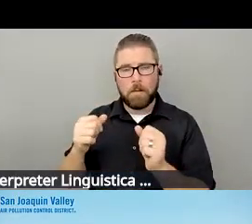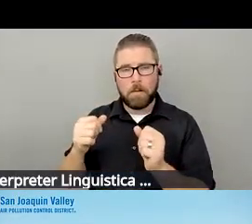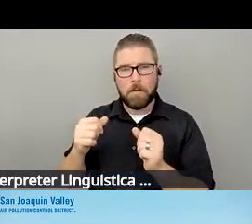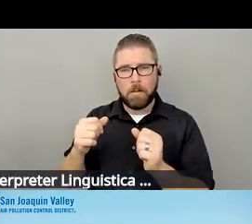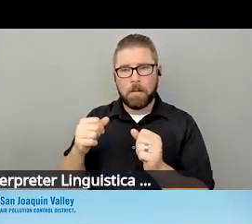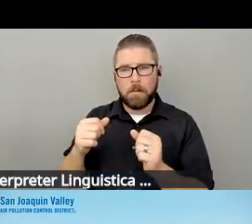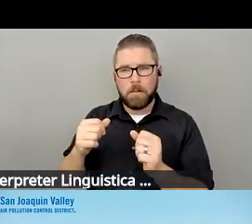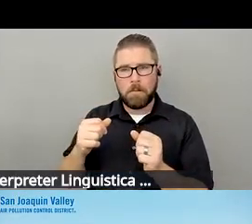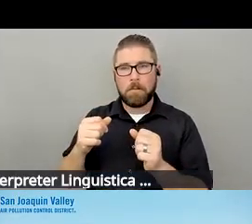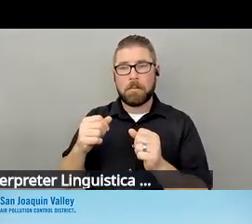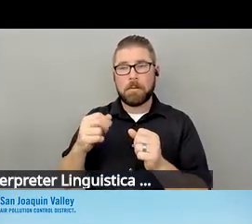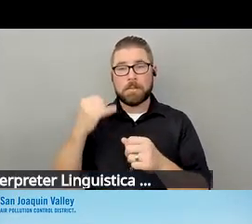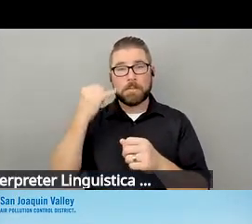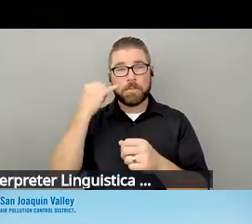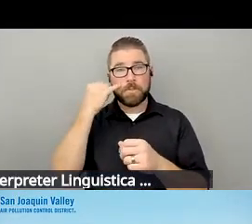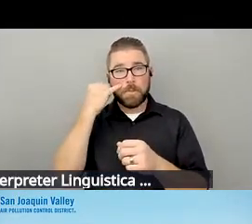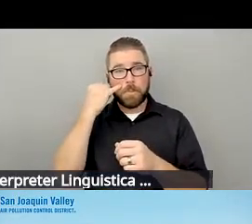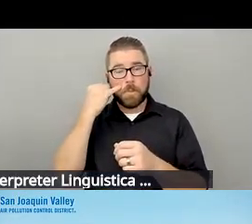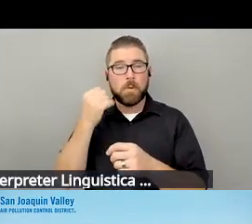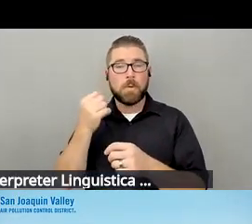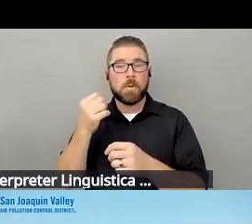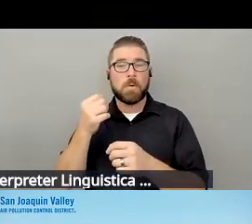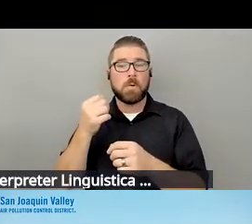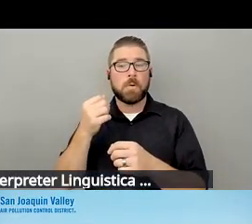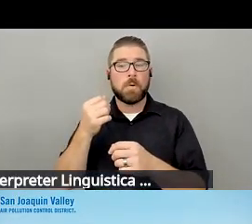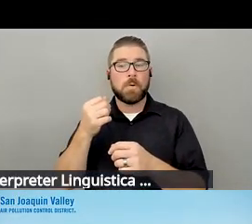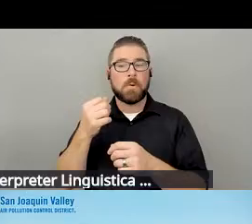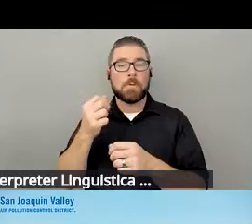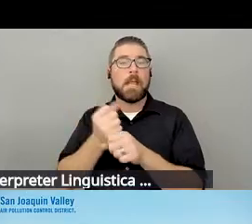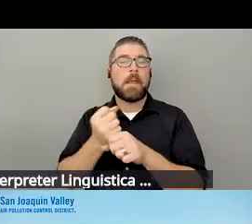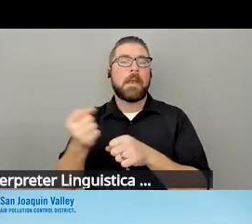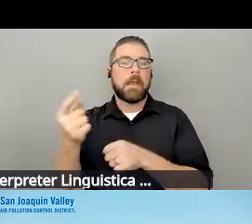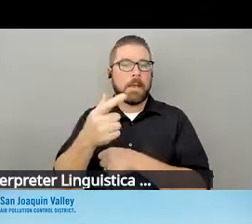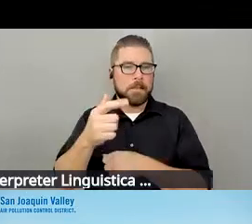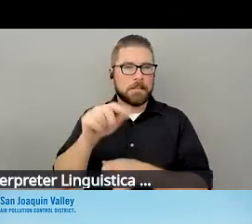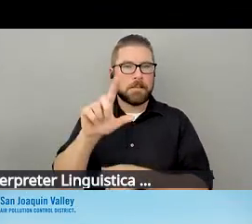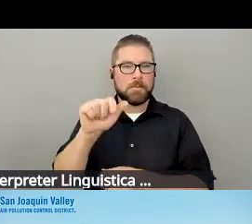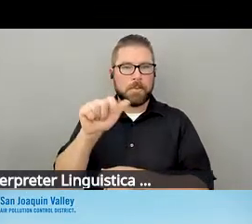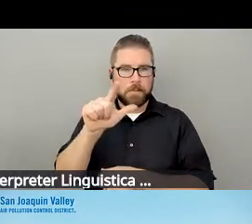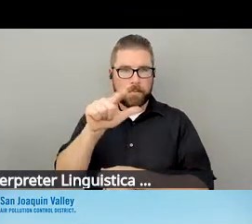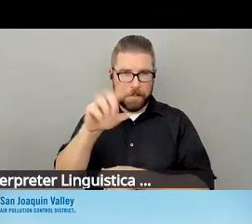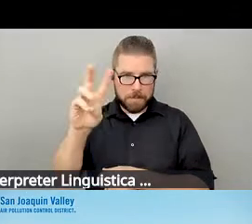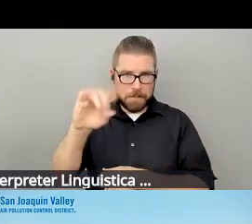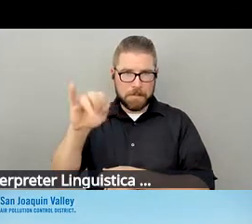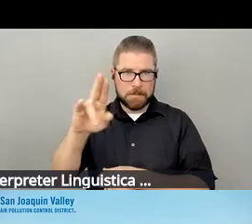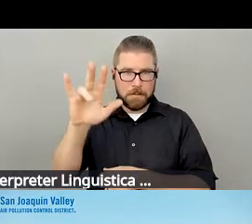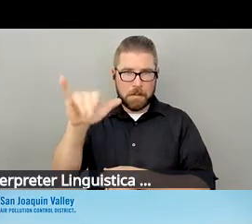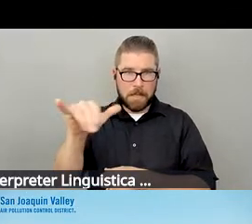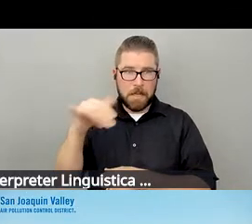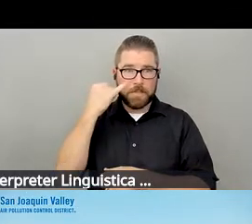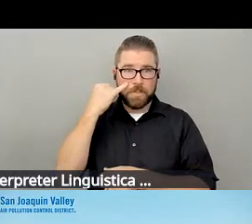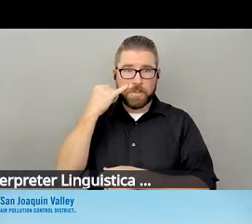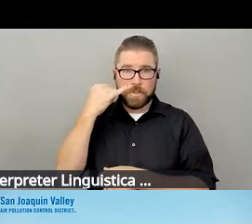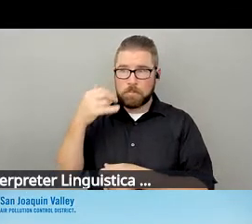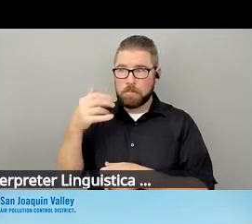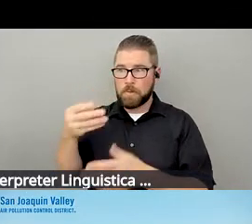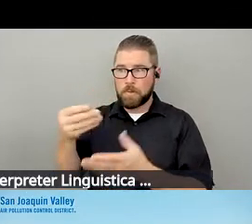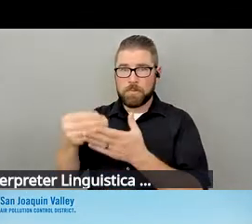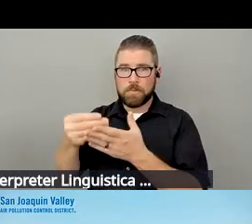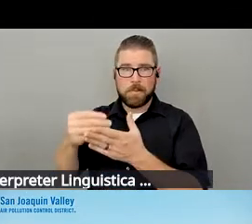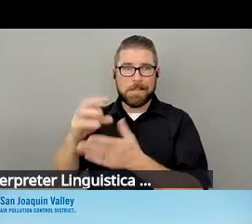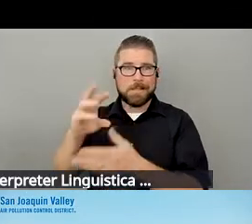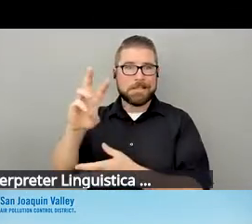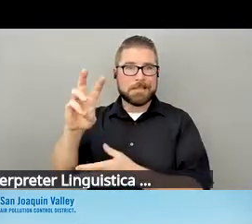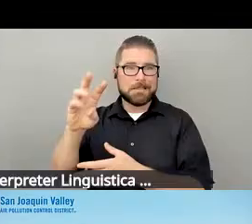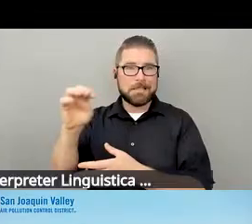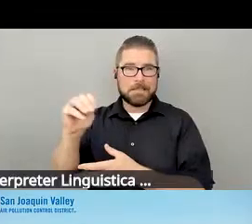July 2026, if there's still $6 million sitting in the locomotive, and